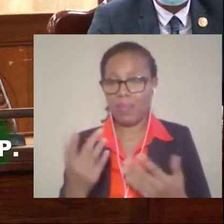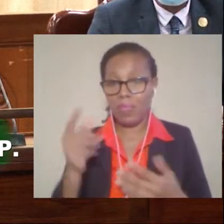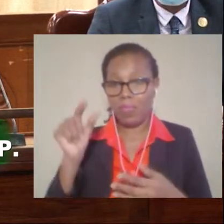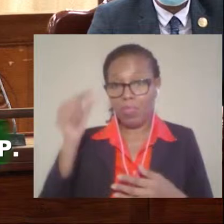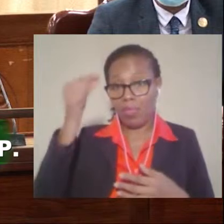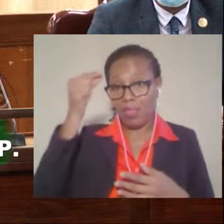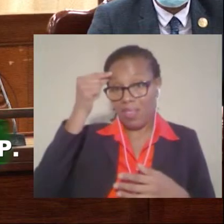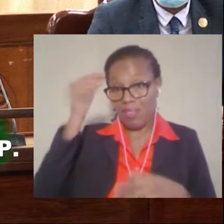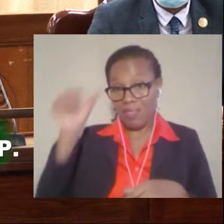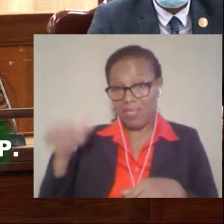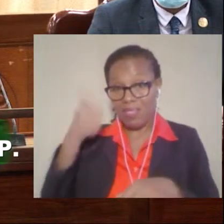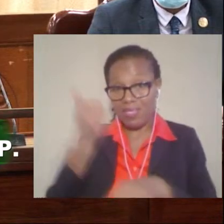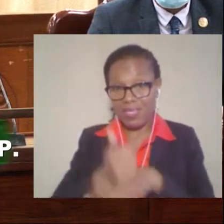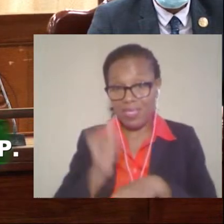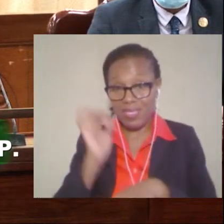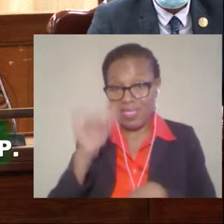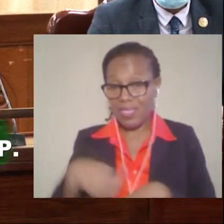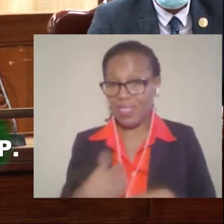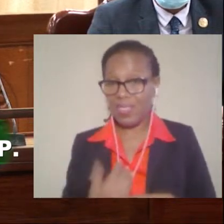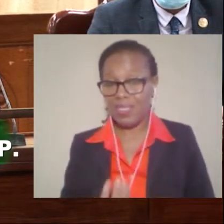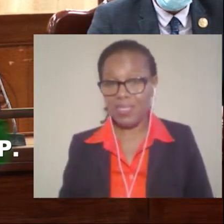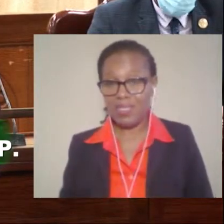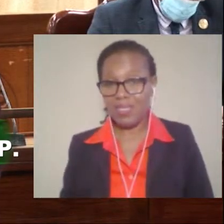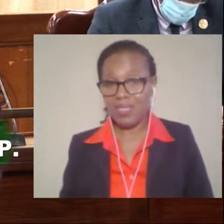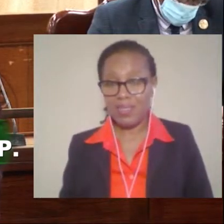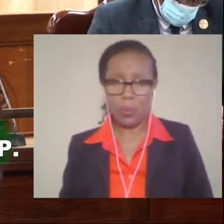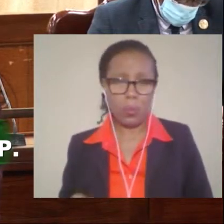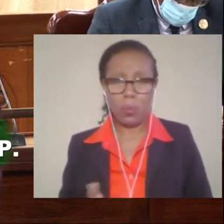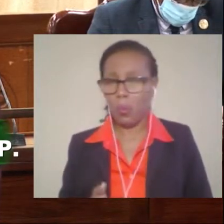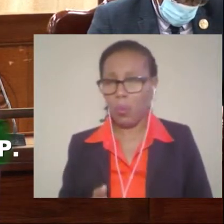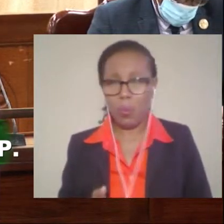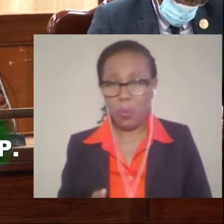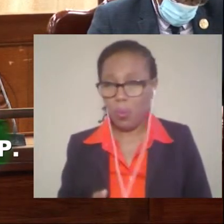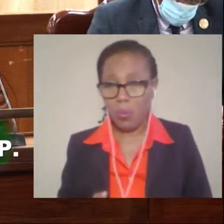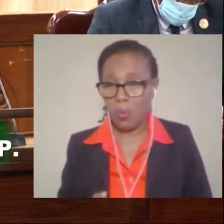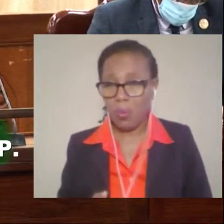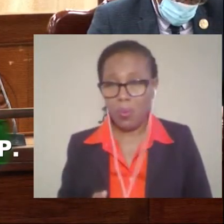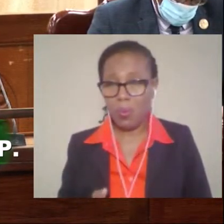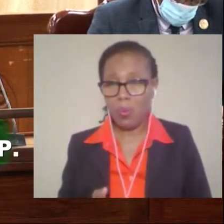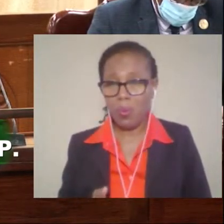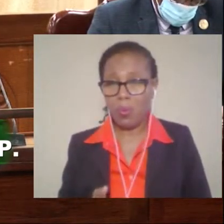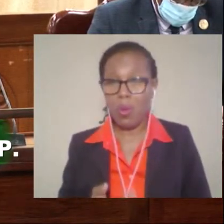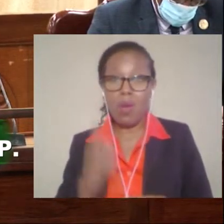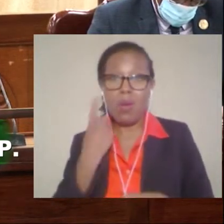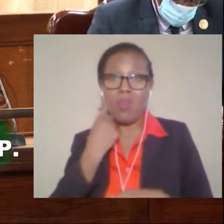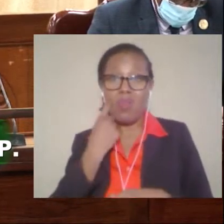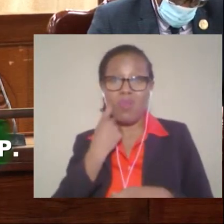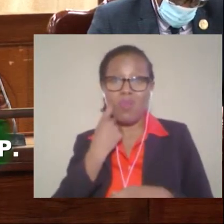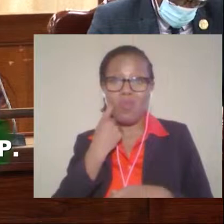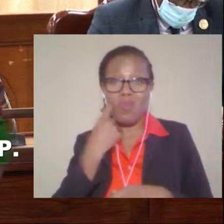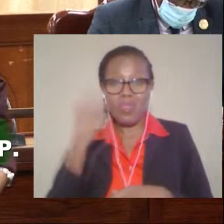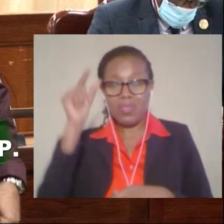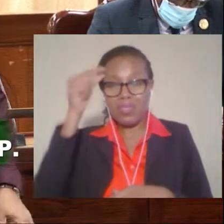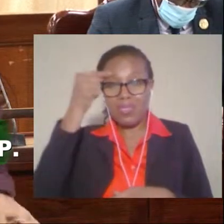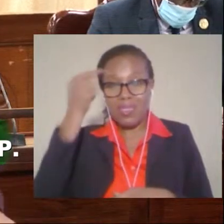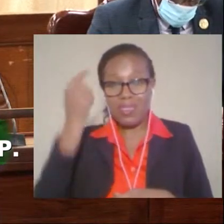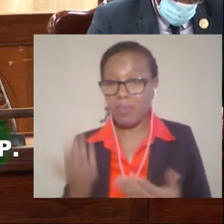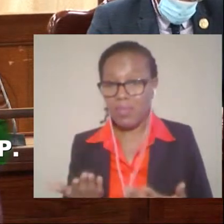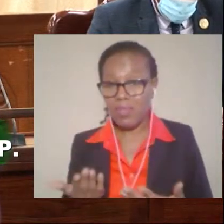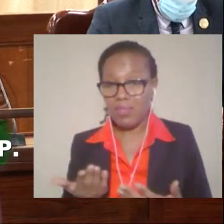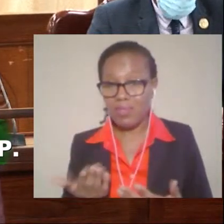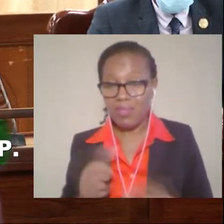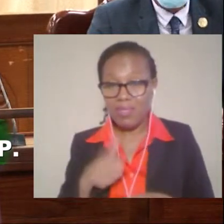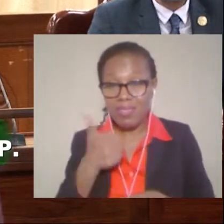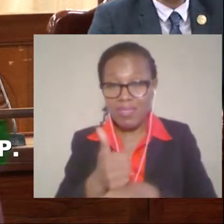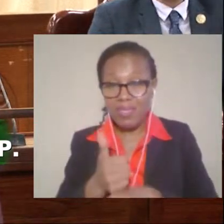It is not the doings of the government that preceded this one. It is historically the orientation of our